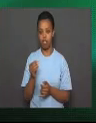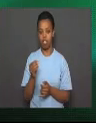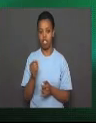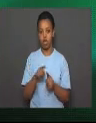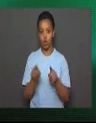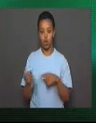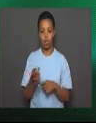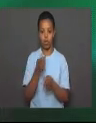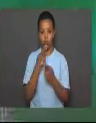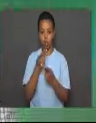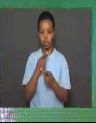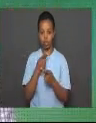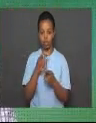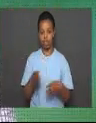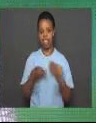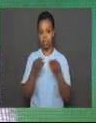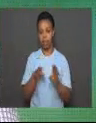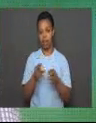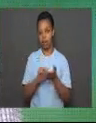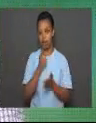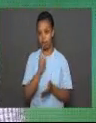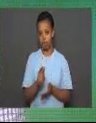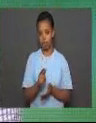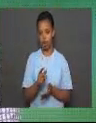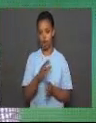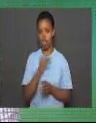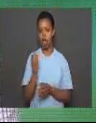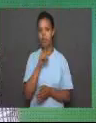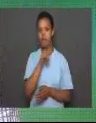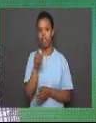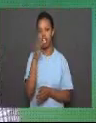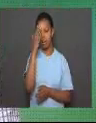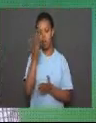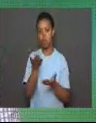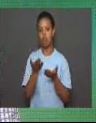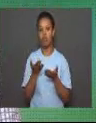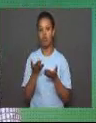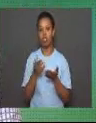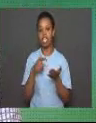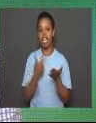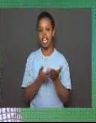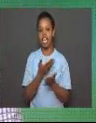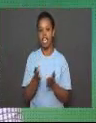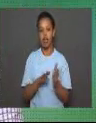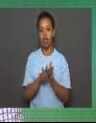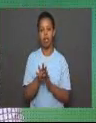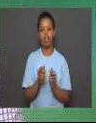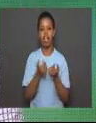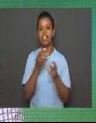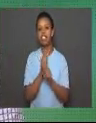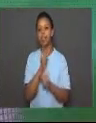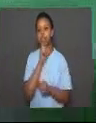particular proteins. You may be wondering how this applies to bacteria.